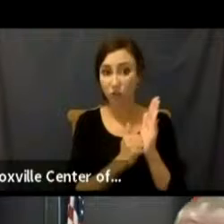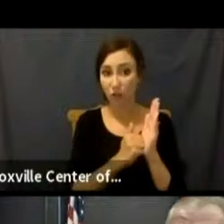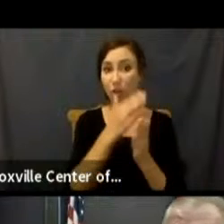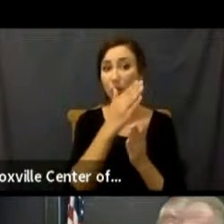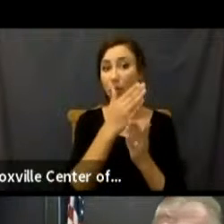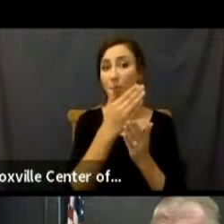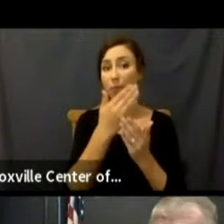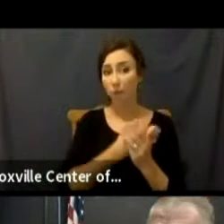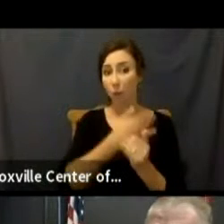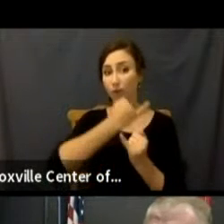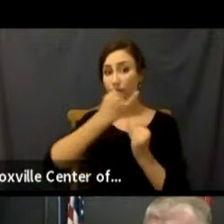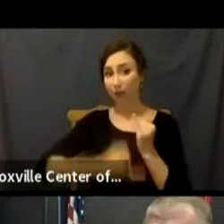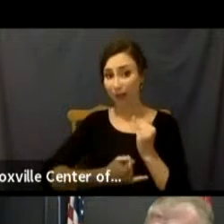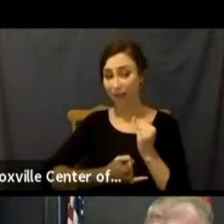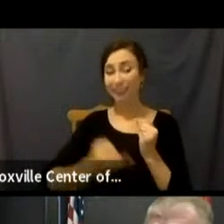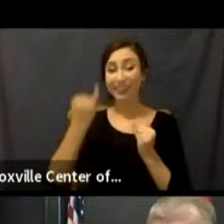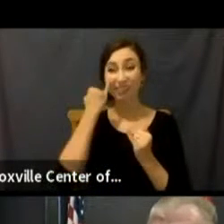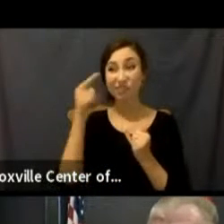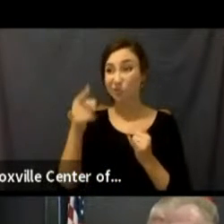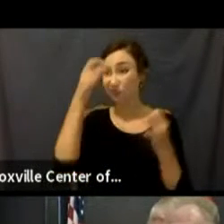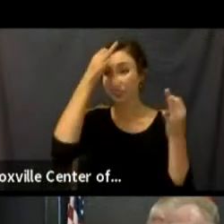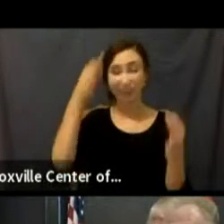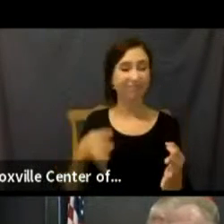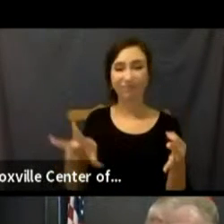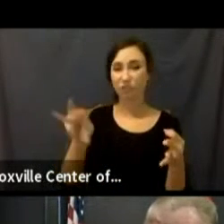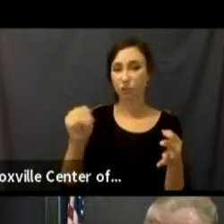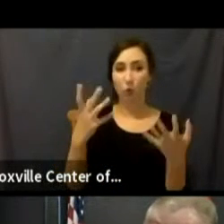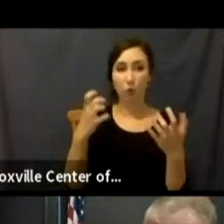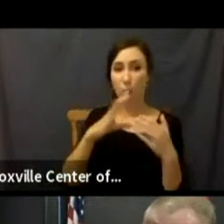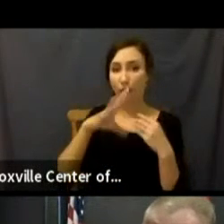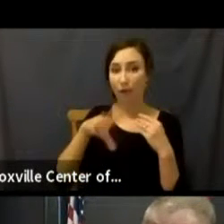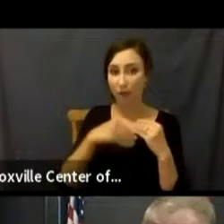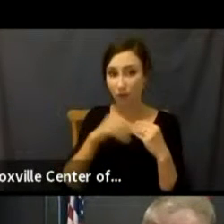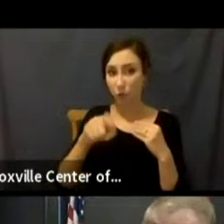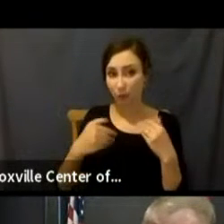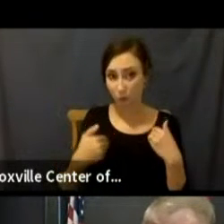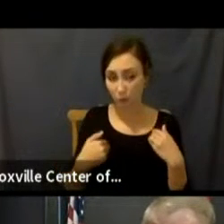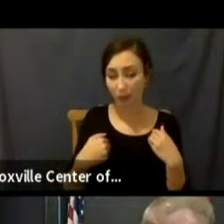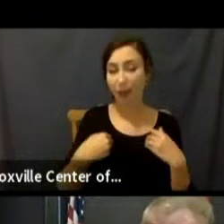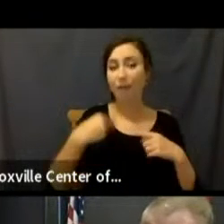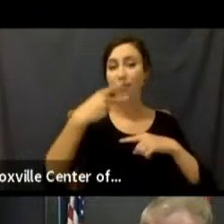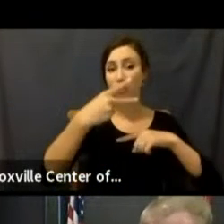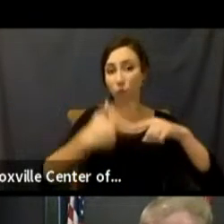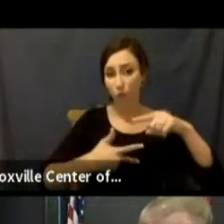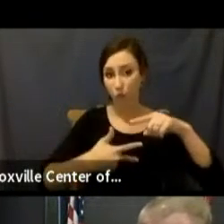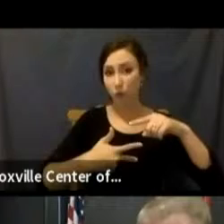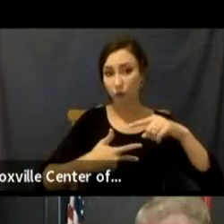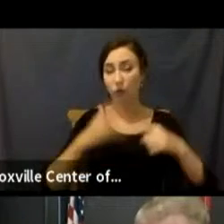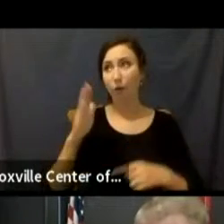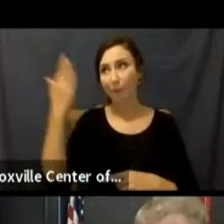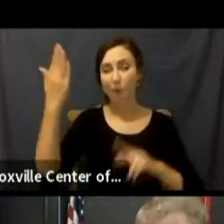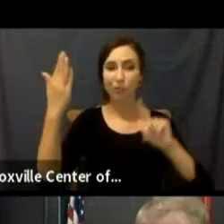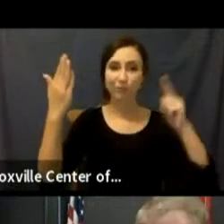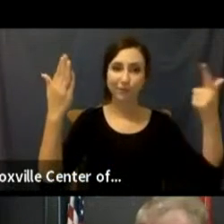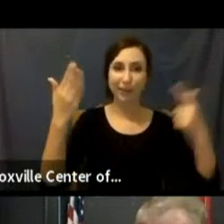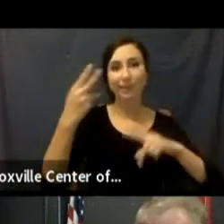the agenda. If you choose not to do that, then you have to have a motion, a second, and a 2/3 vote.